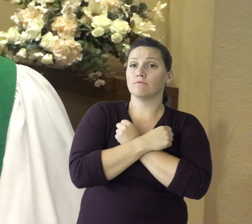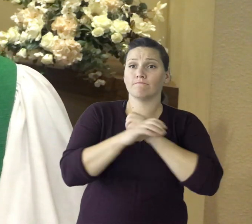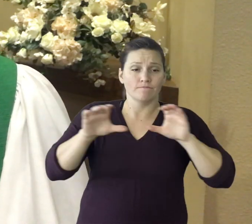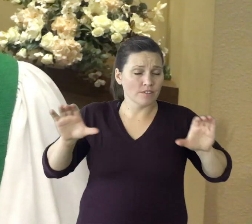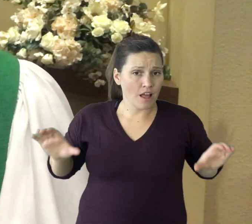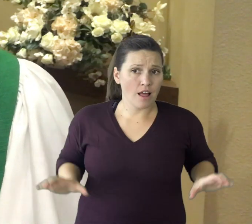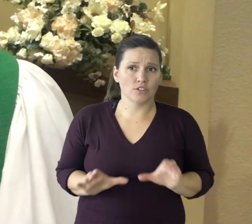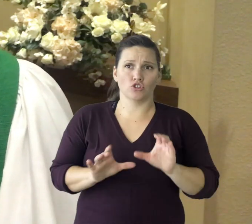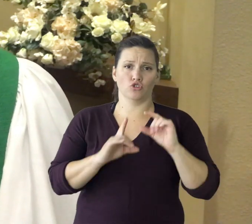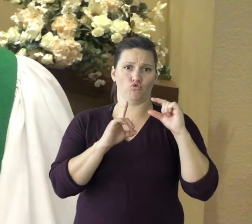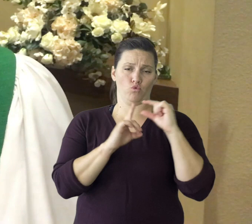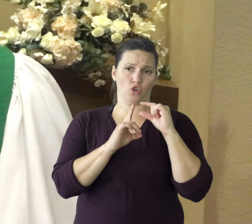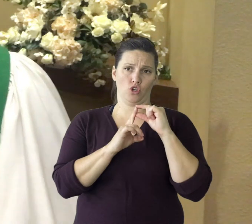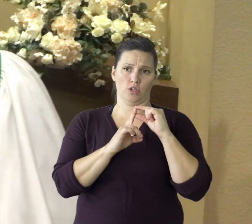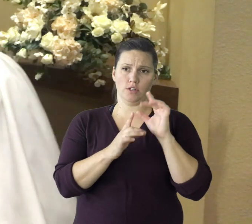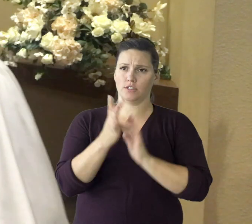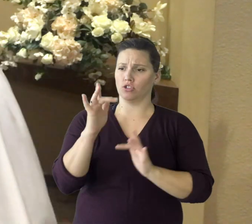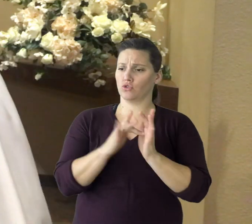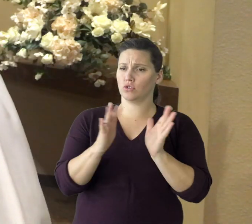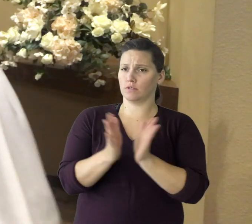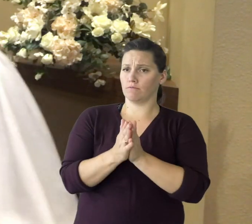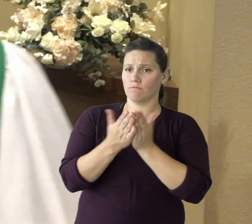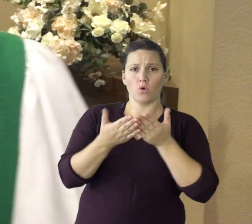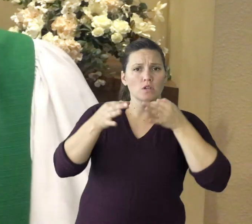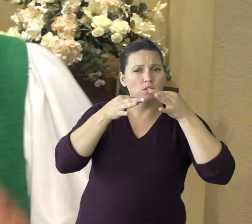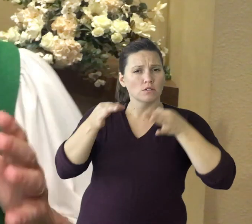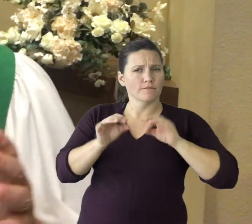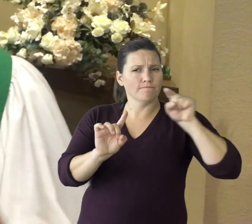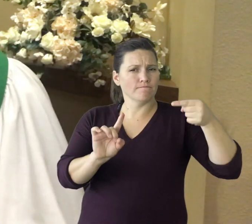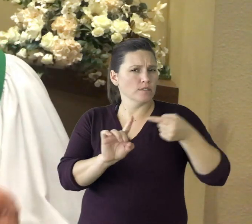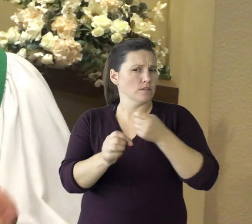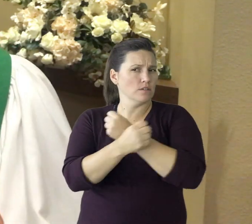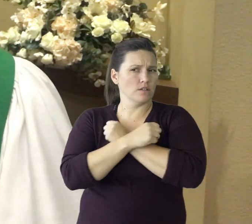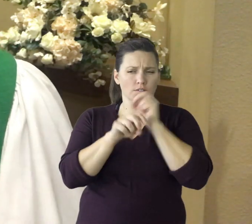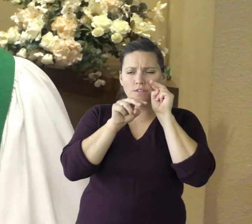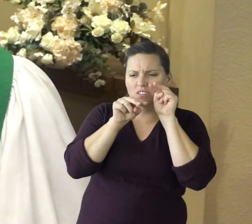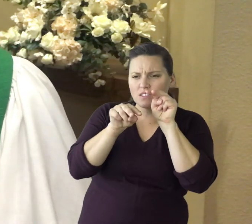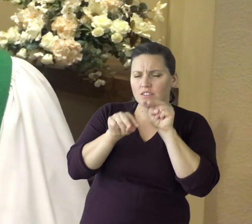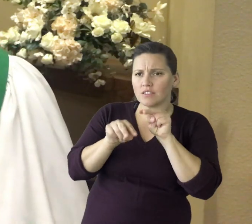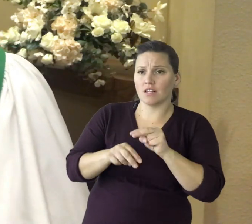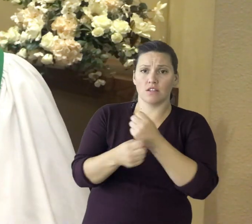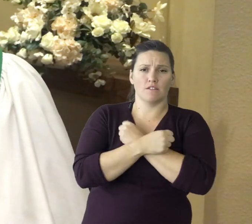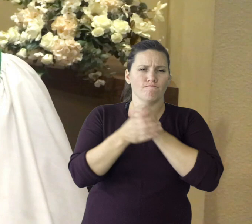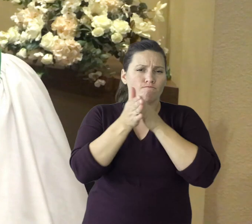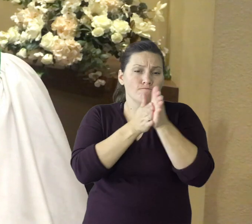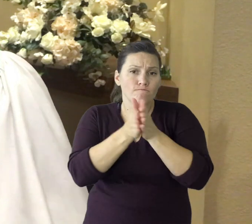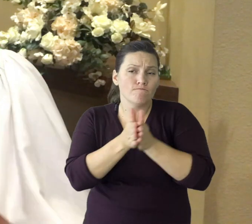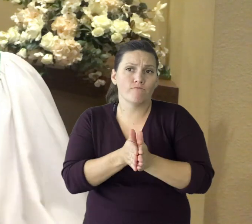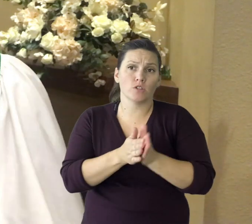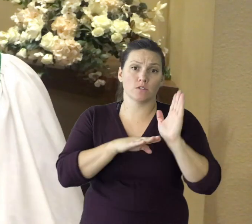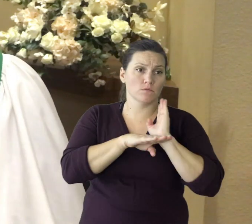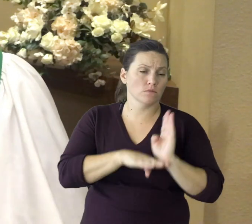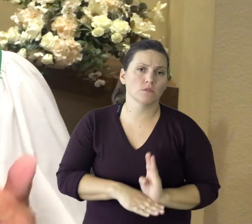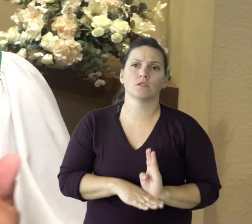Love is an action word. The Bible tells us exactly what love looks like.